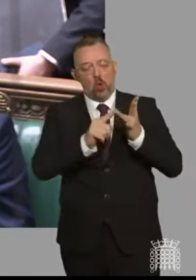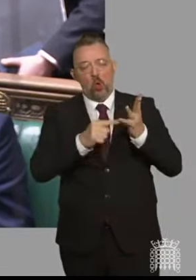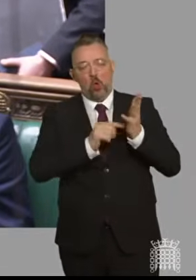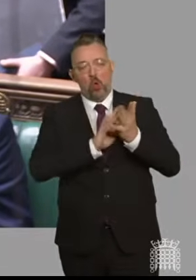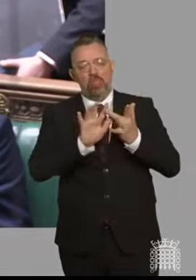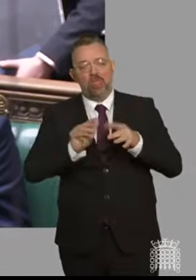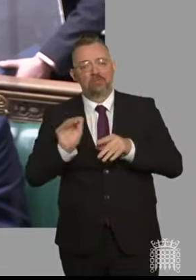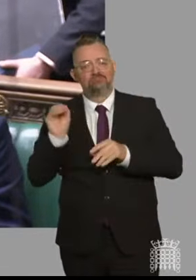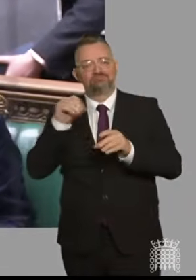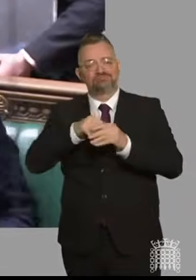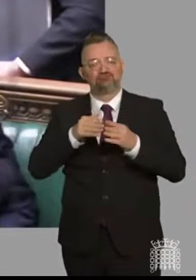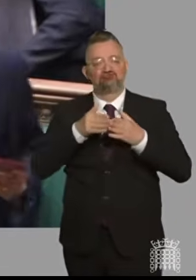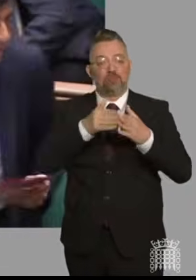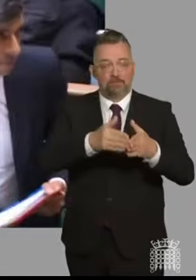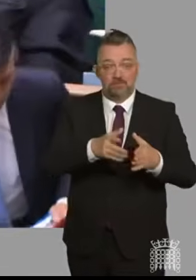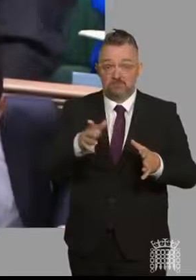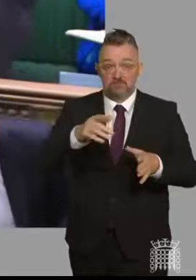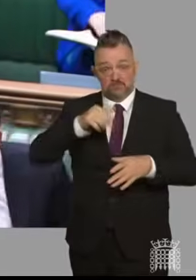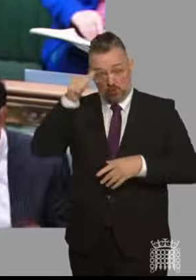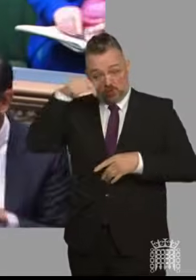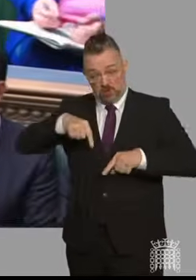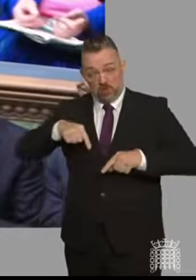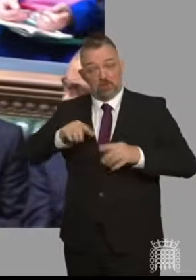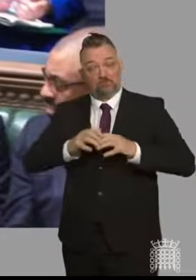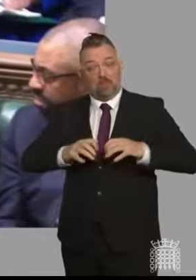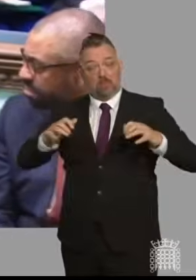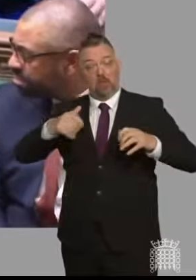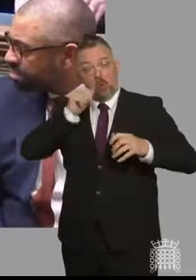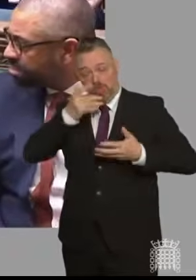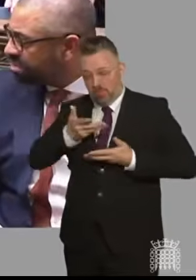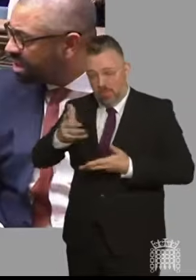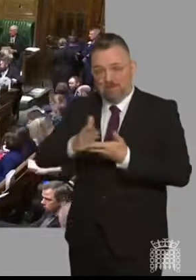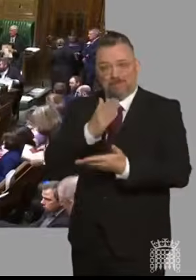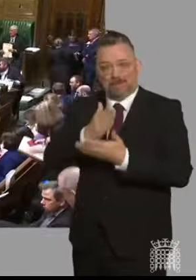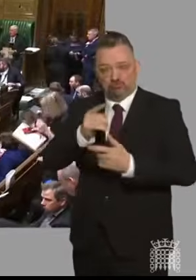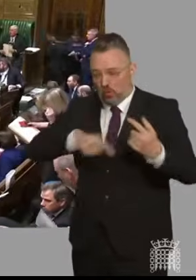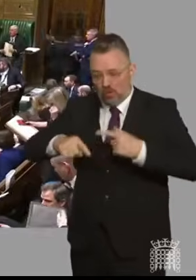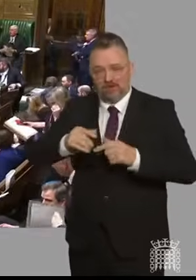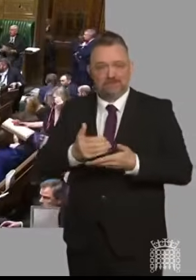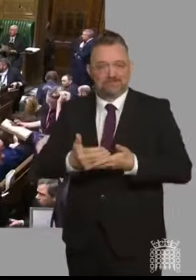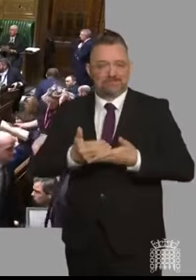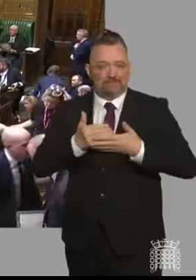our country safe. That completes Prime Minister's questions.